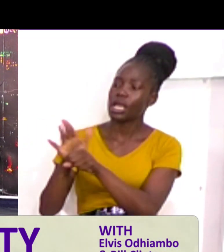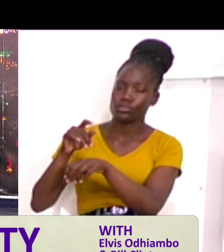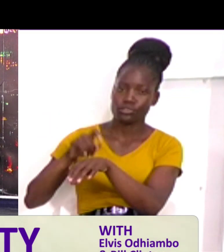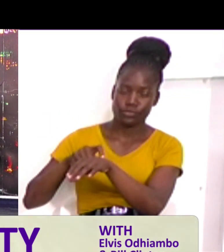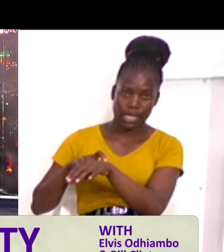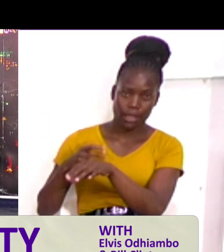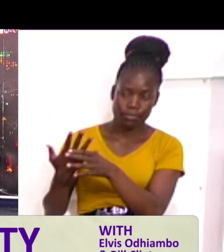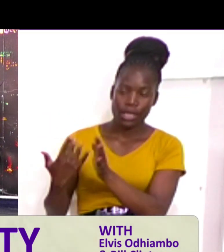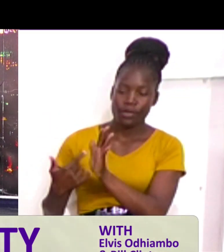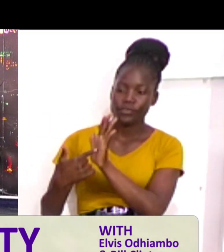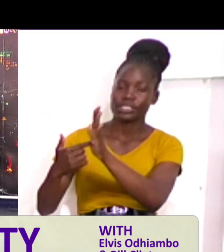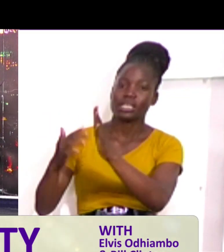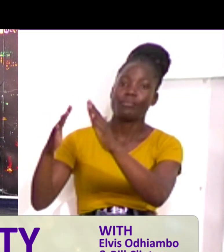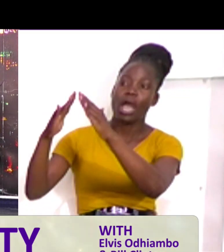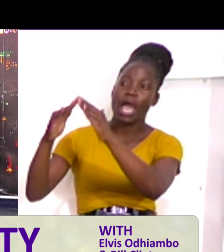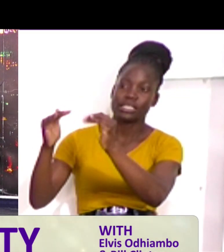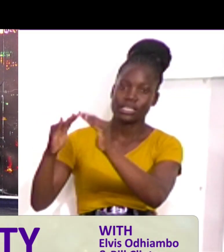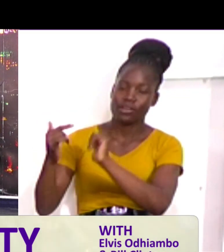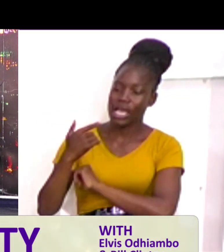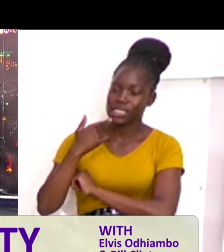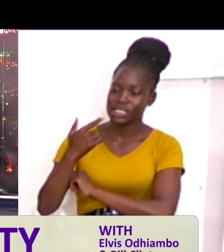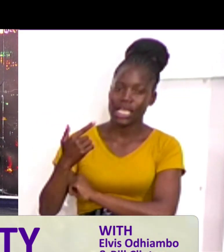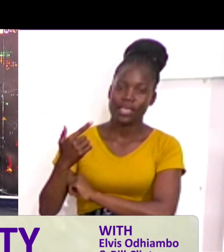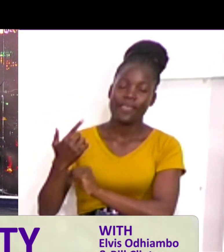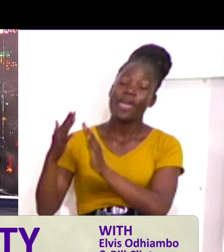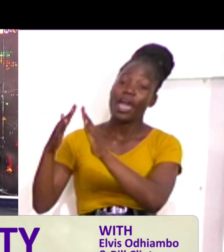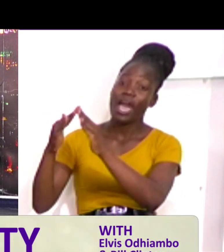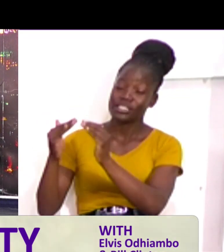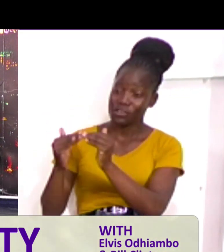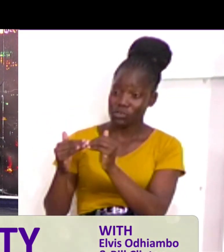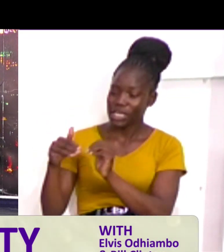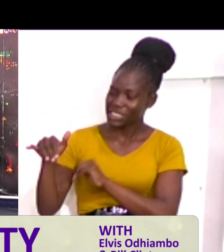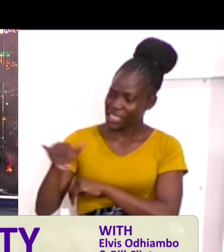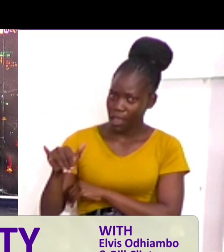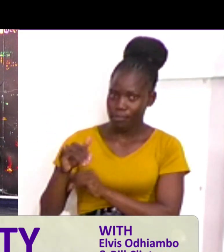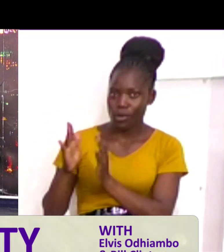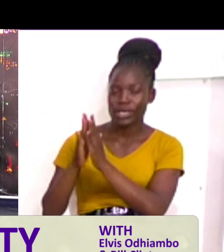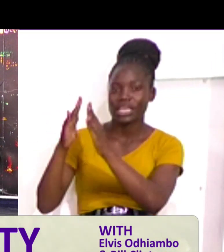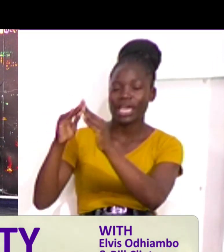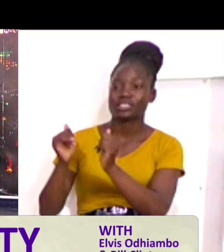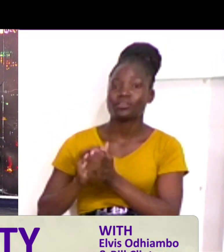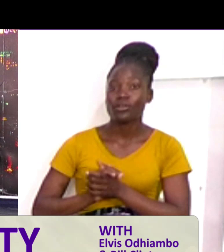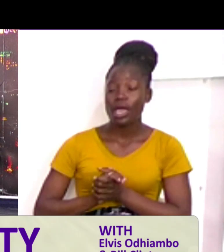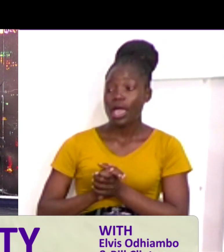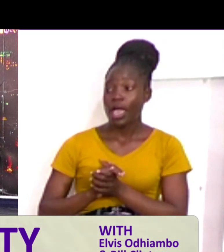like Arsenal. I will say the truth. It's like Arsenal.